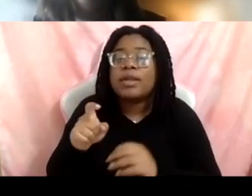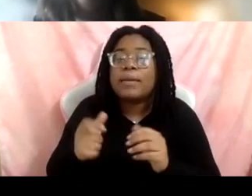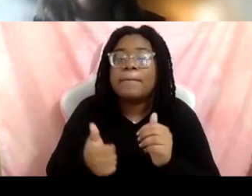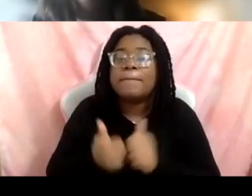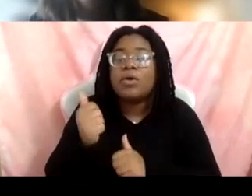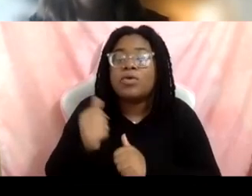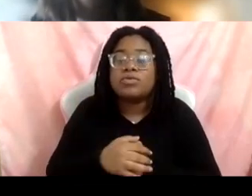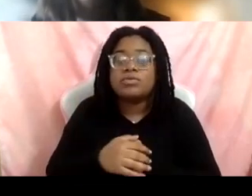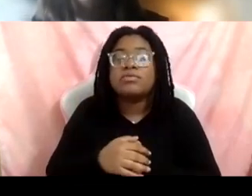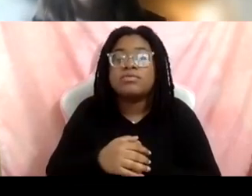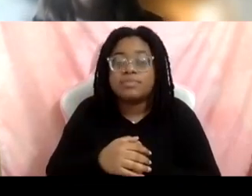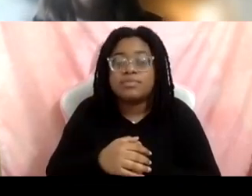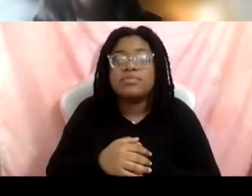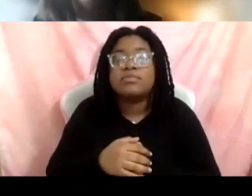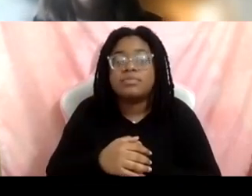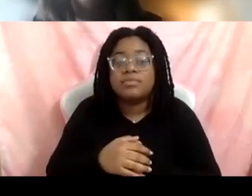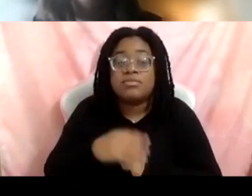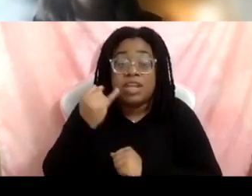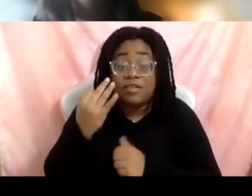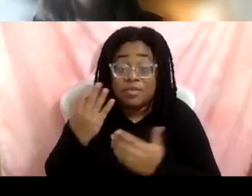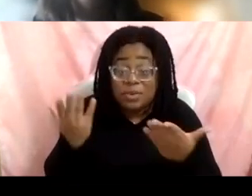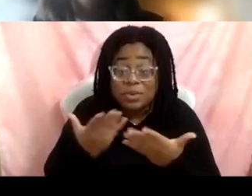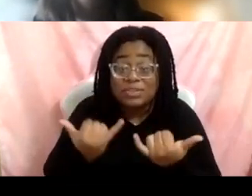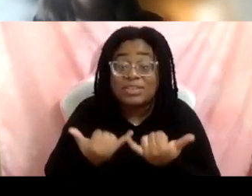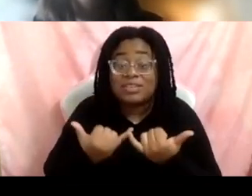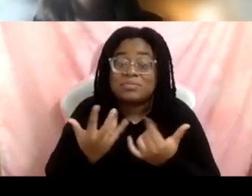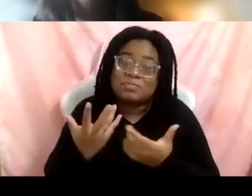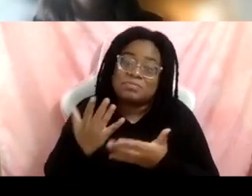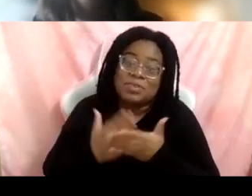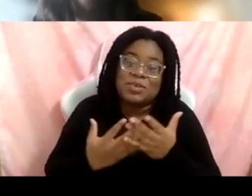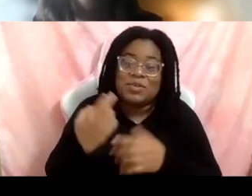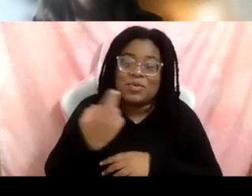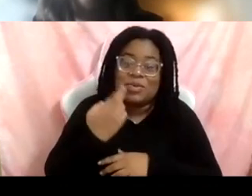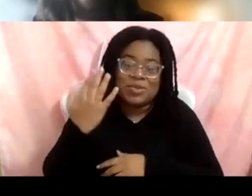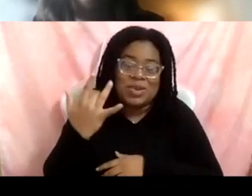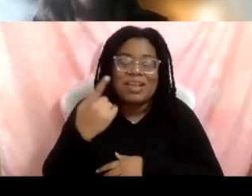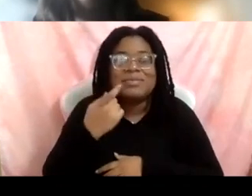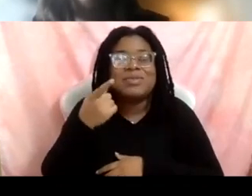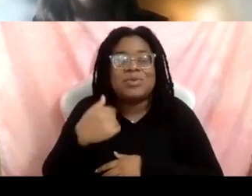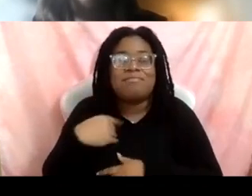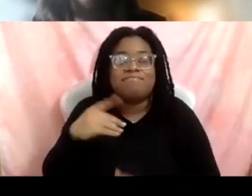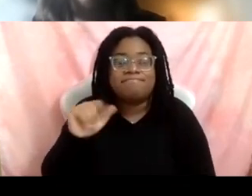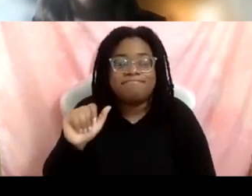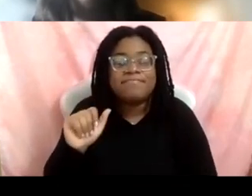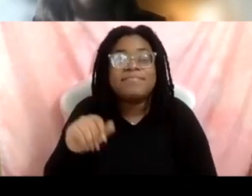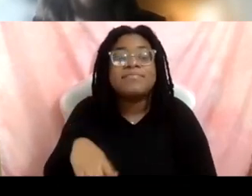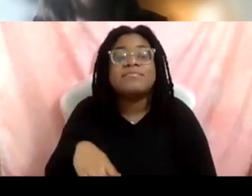that if you're here today, part of the reason is because you have a disability. So